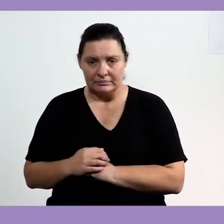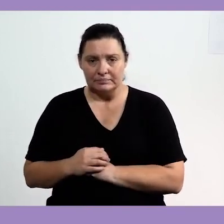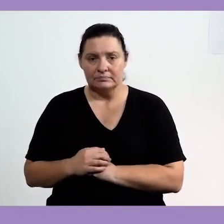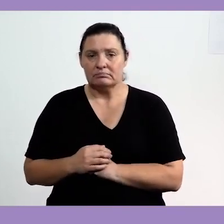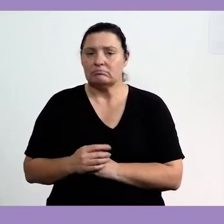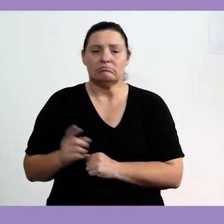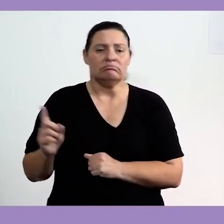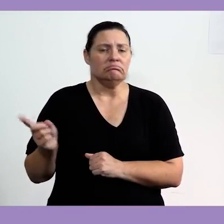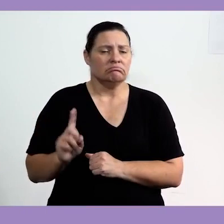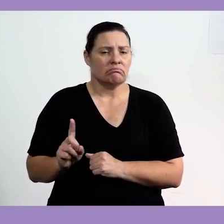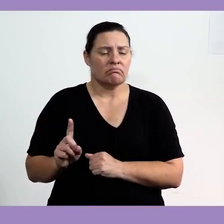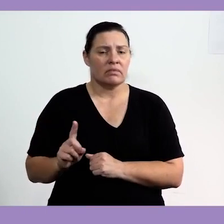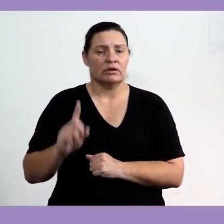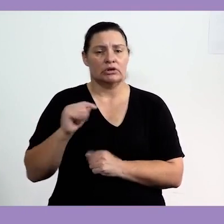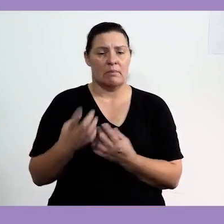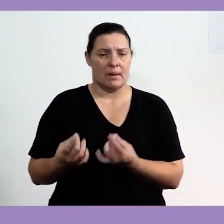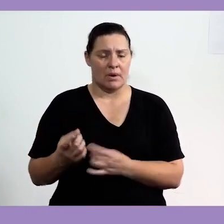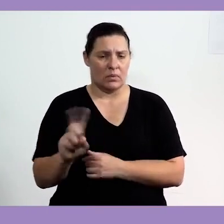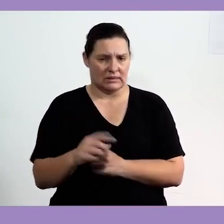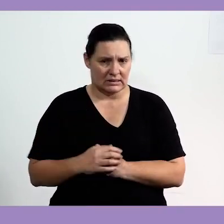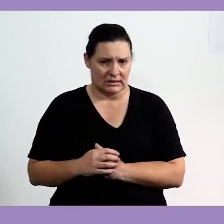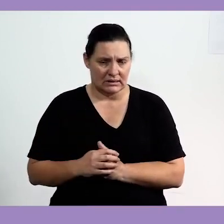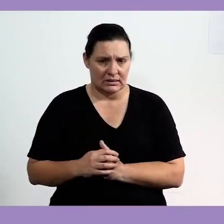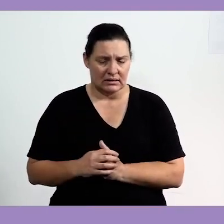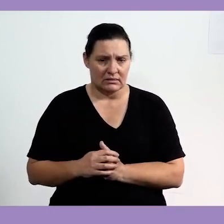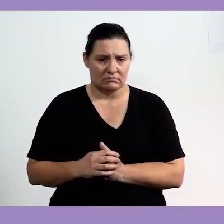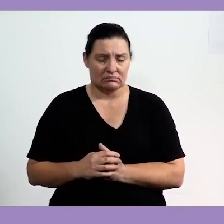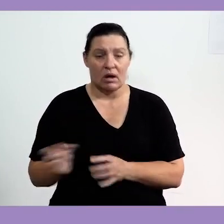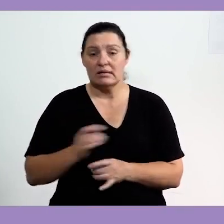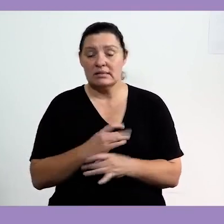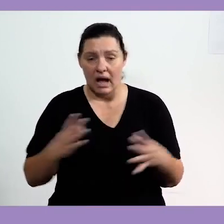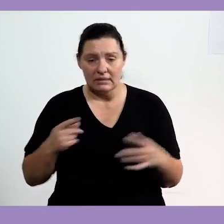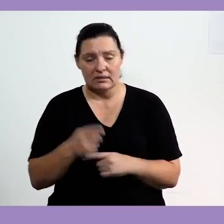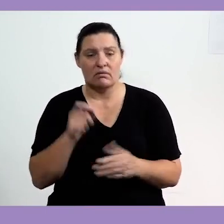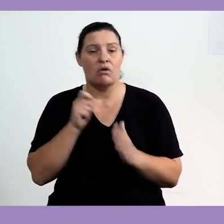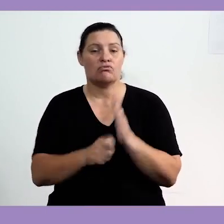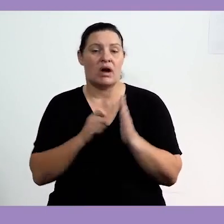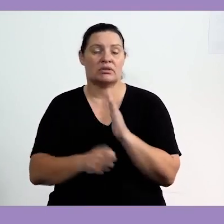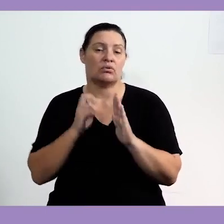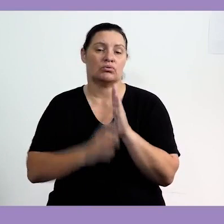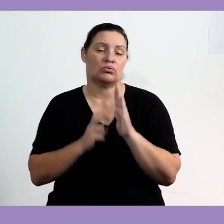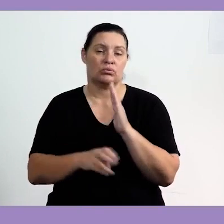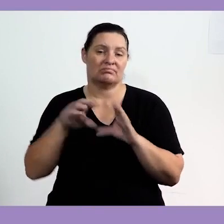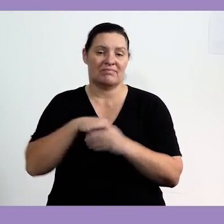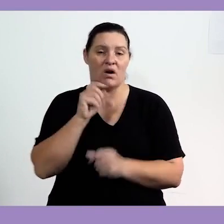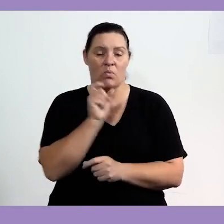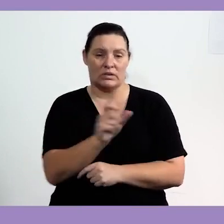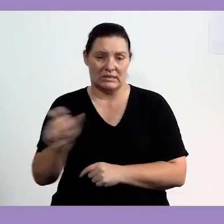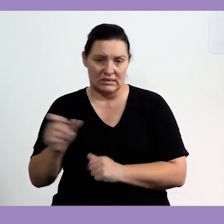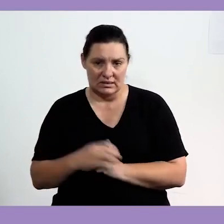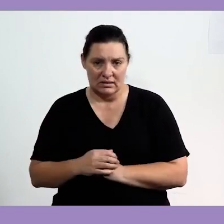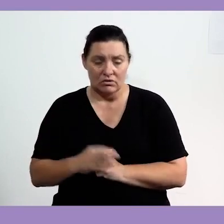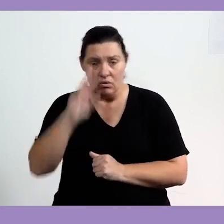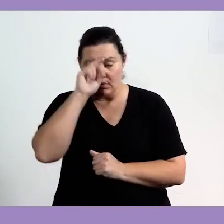subtracting 1. So what will the term number look like? Or let's start by writing the rule in